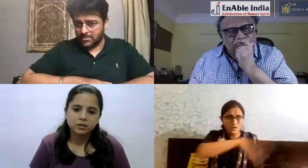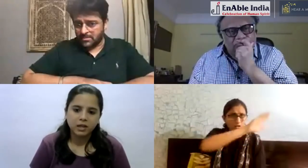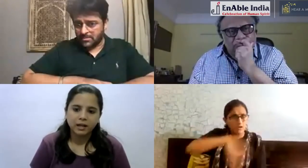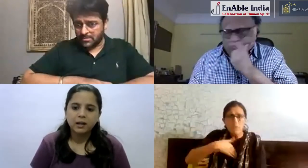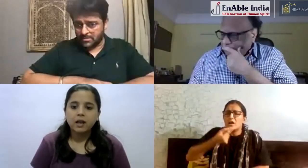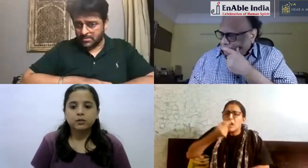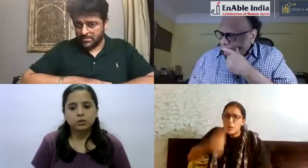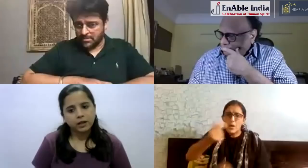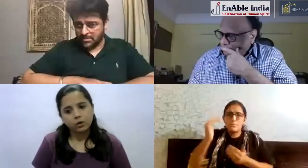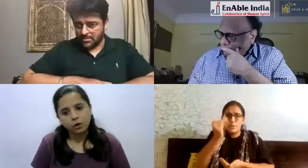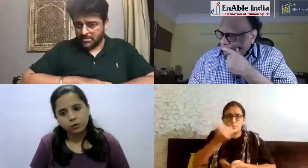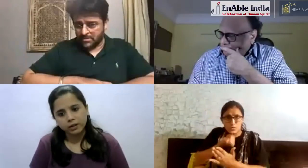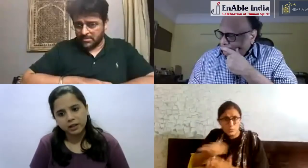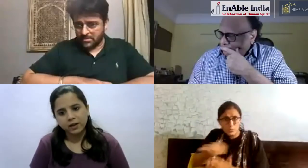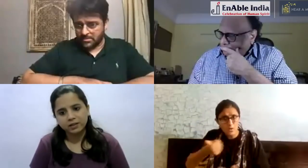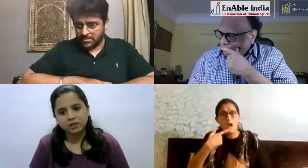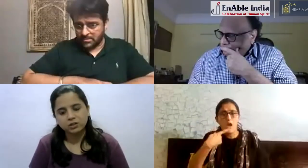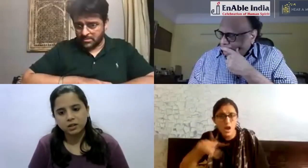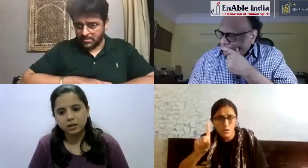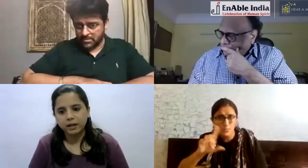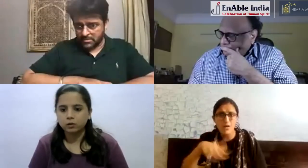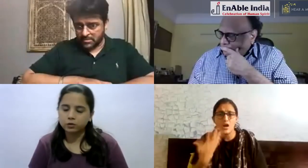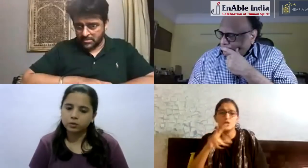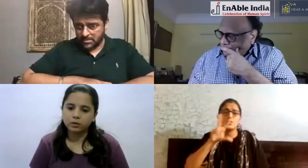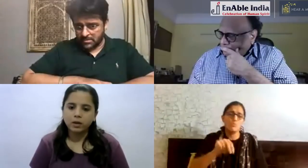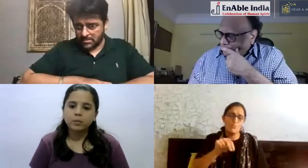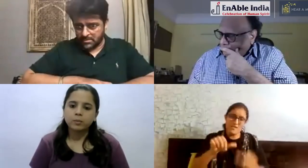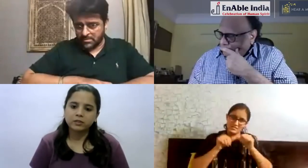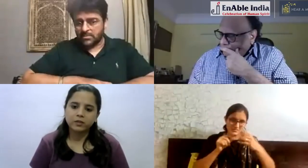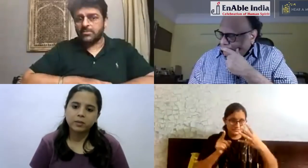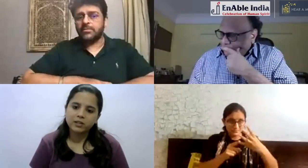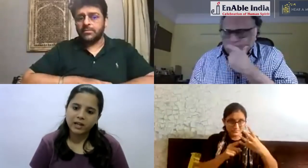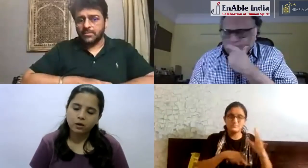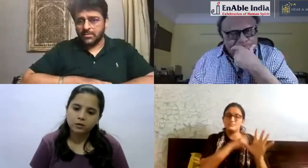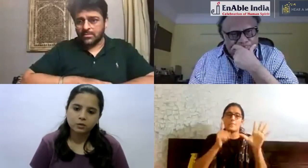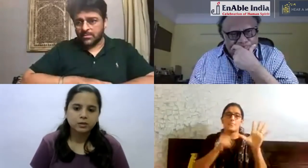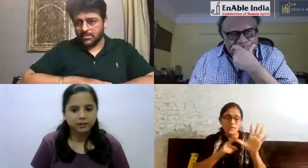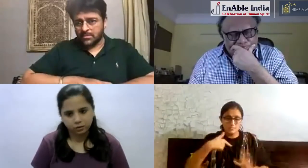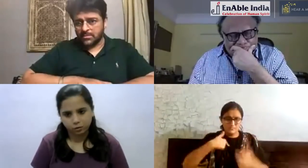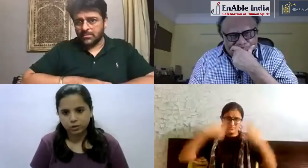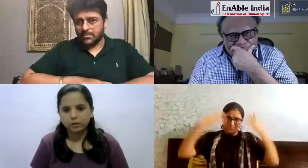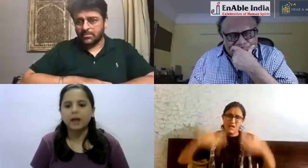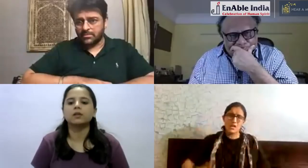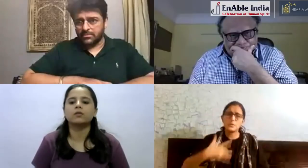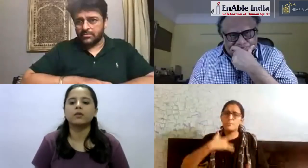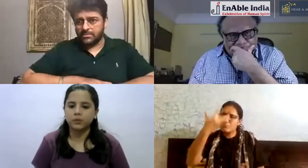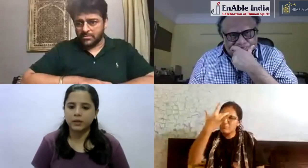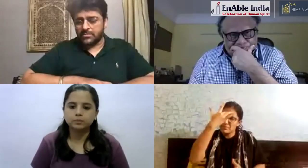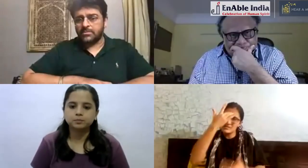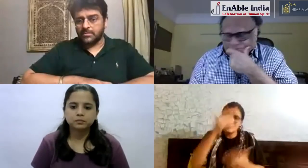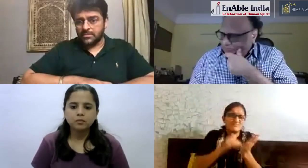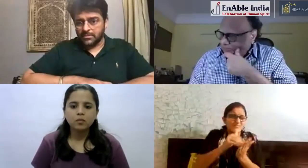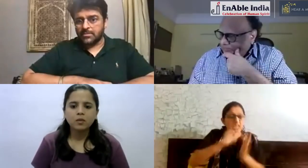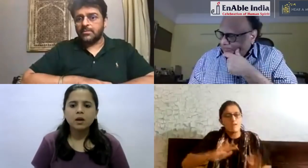breastfeeding the child. So can I go for the vaccination done and also breastfeed my child also? That's the question. And the fifth